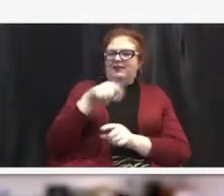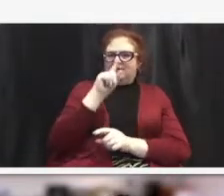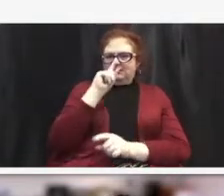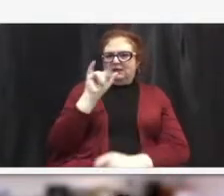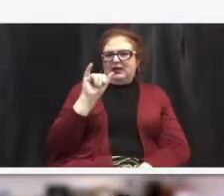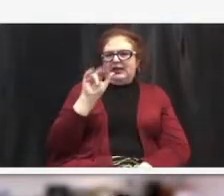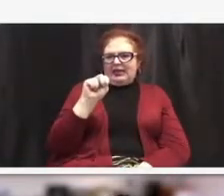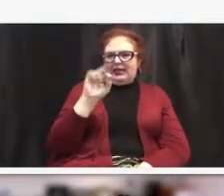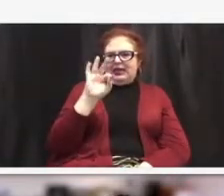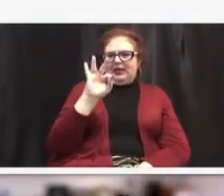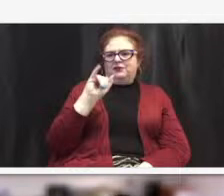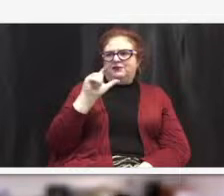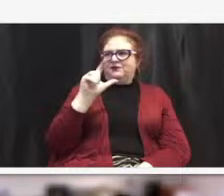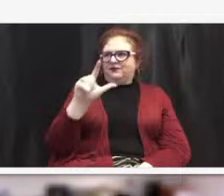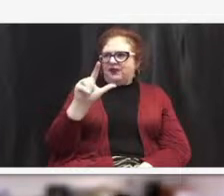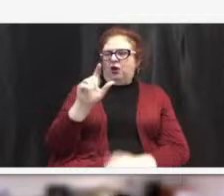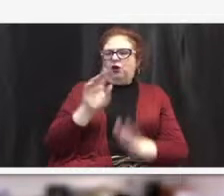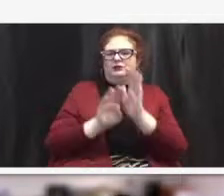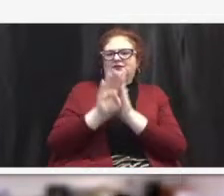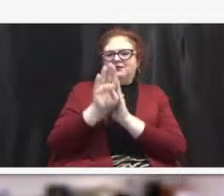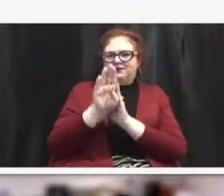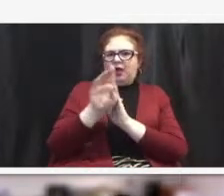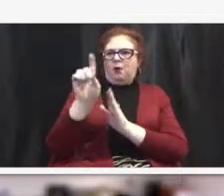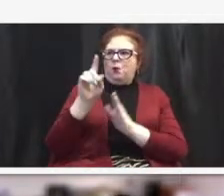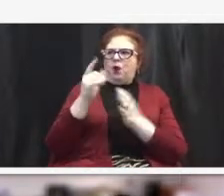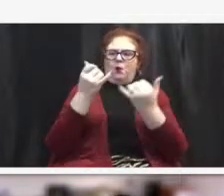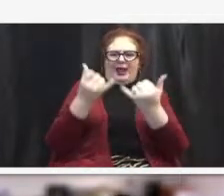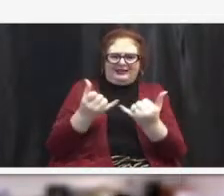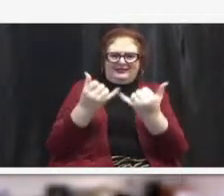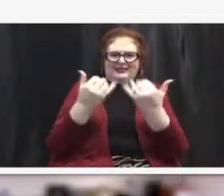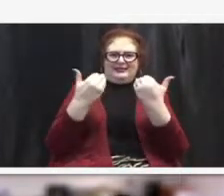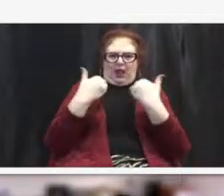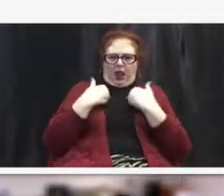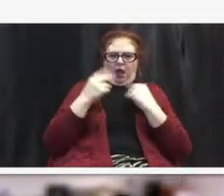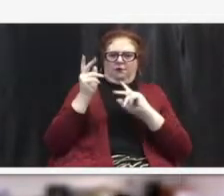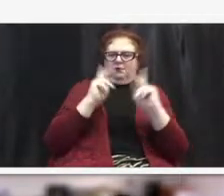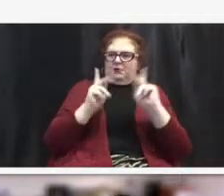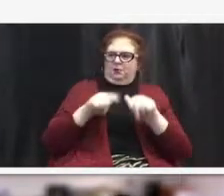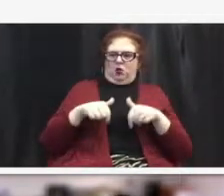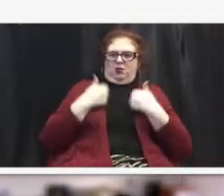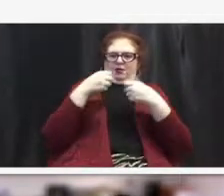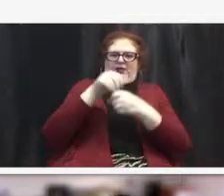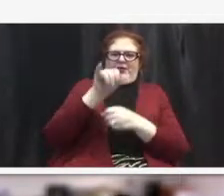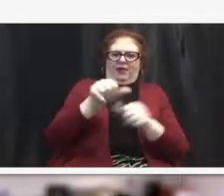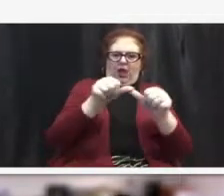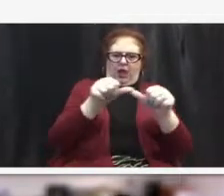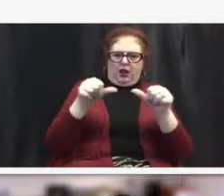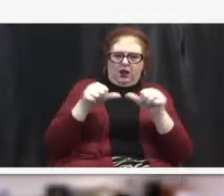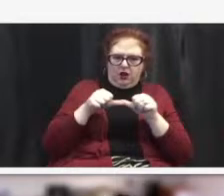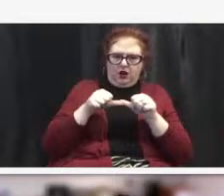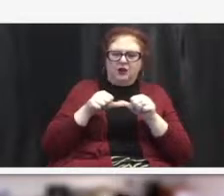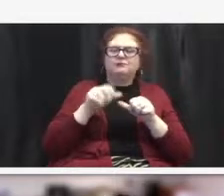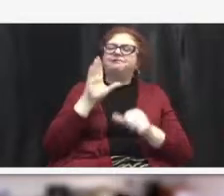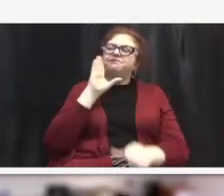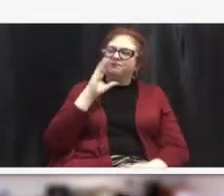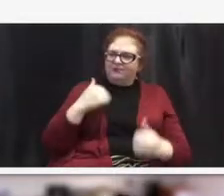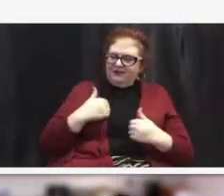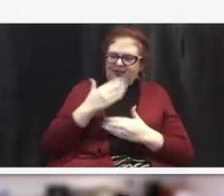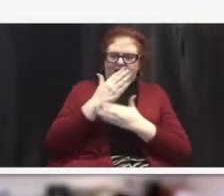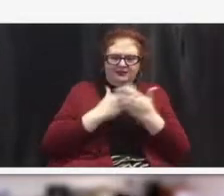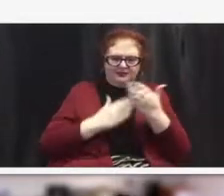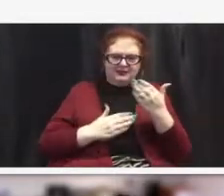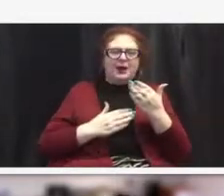changing zoning. We have existing people that live in that area. So there is going to be some angst when you go